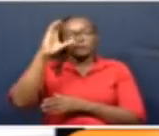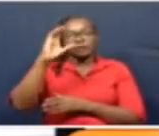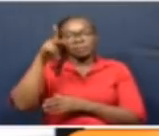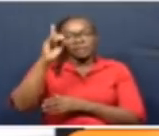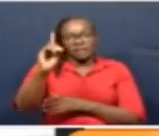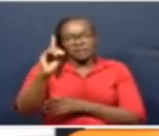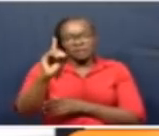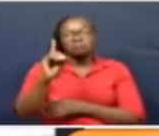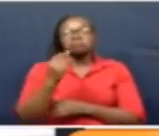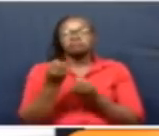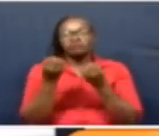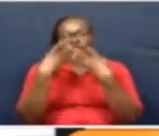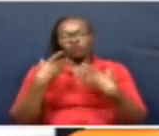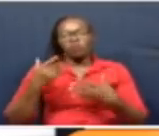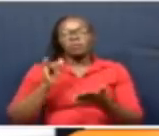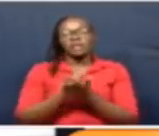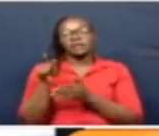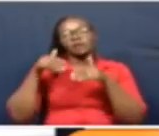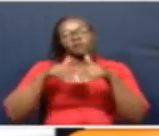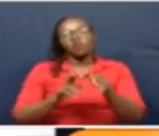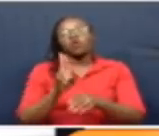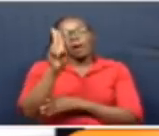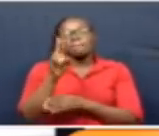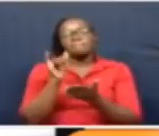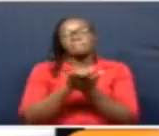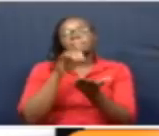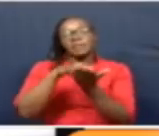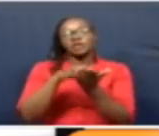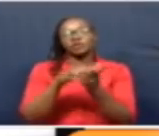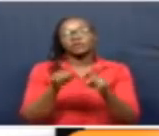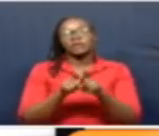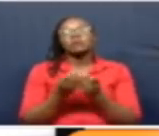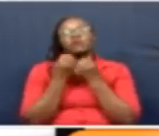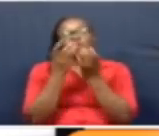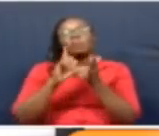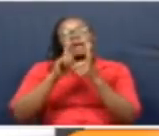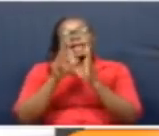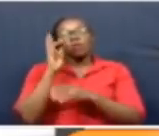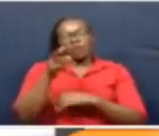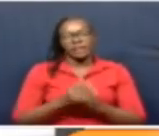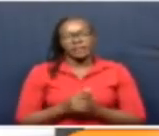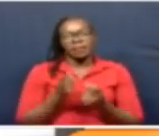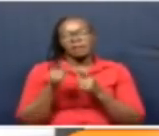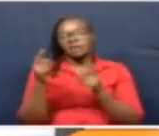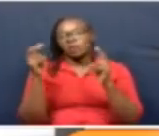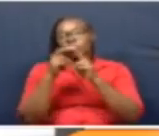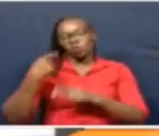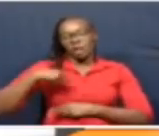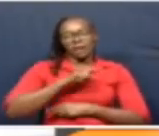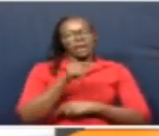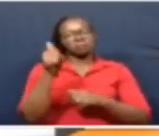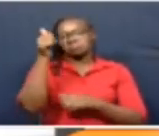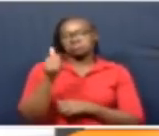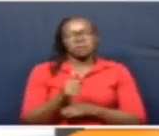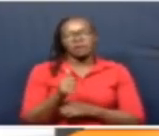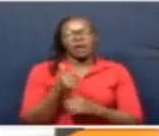Legat informed us that he was following up on the incident and that more updates would follow. He had not contacted us as promised by the